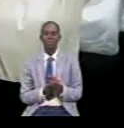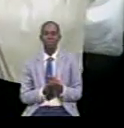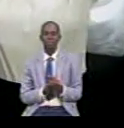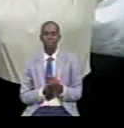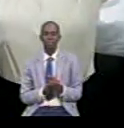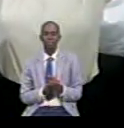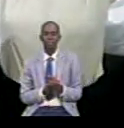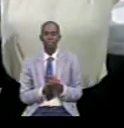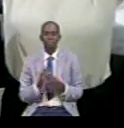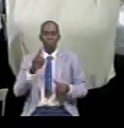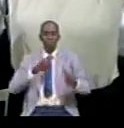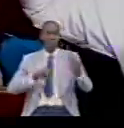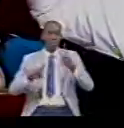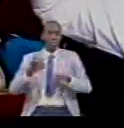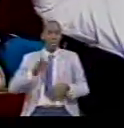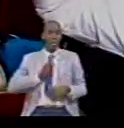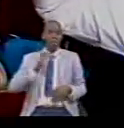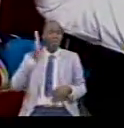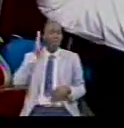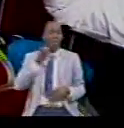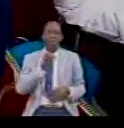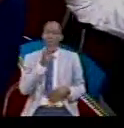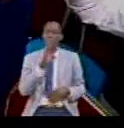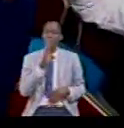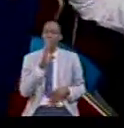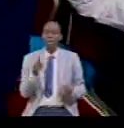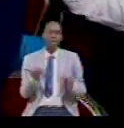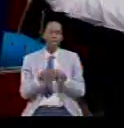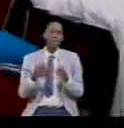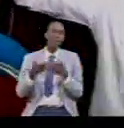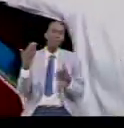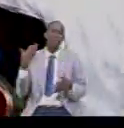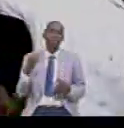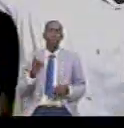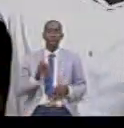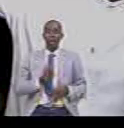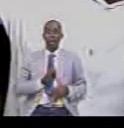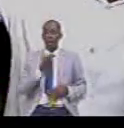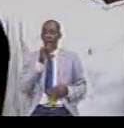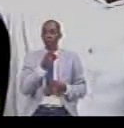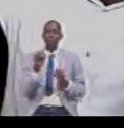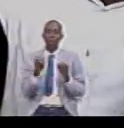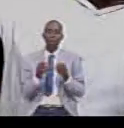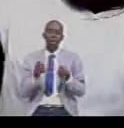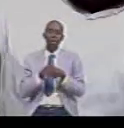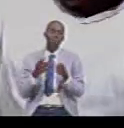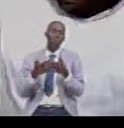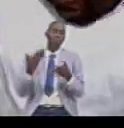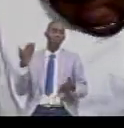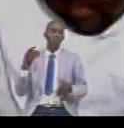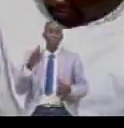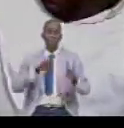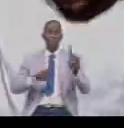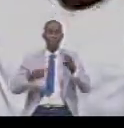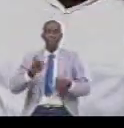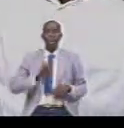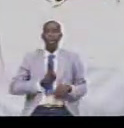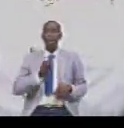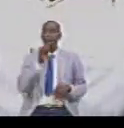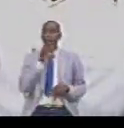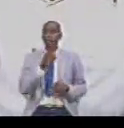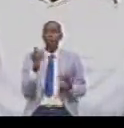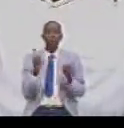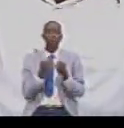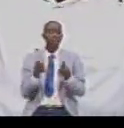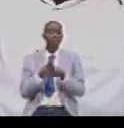I will not be like before. I said I'm no more like before. I said I'm no more like before.